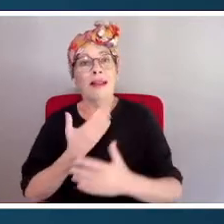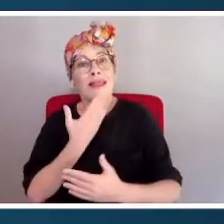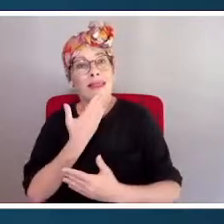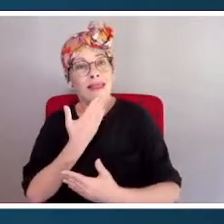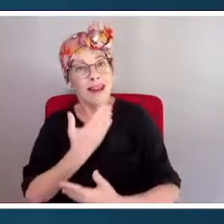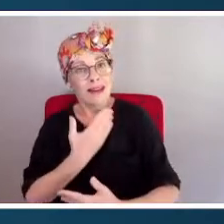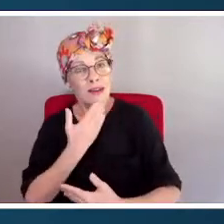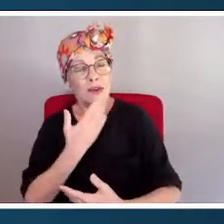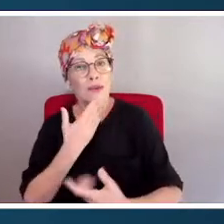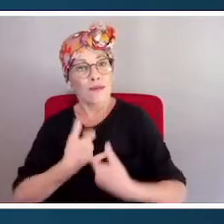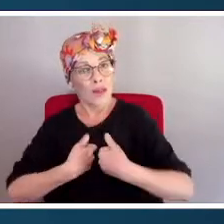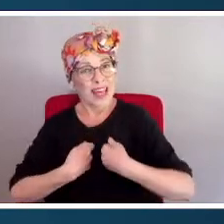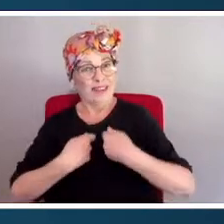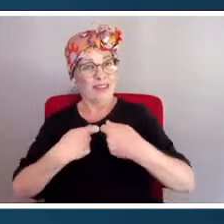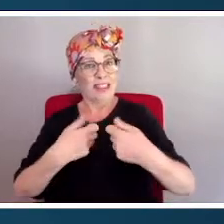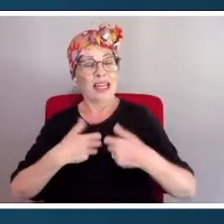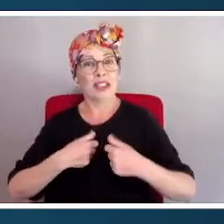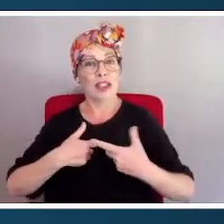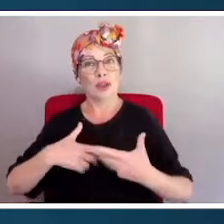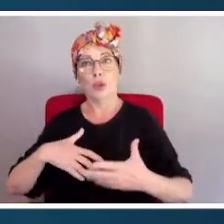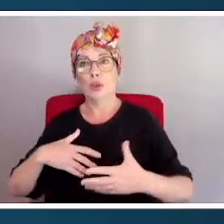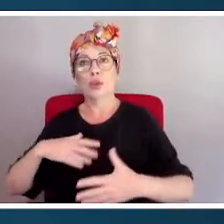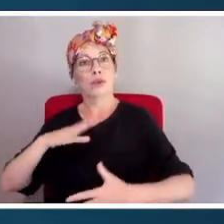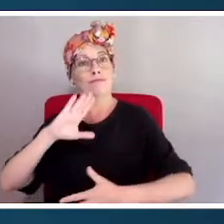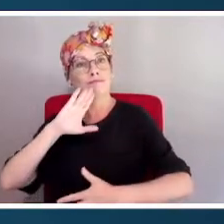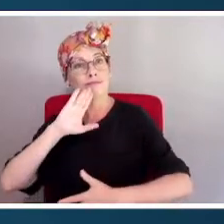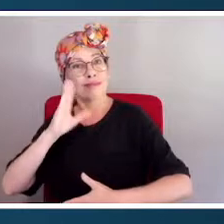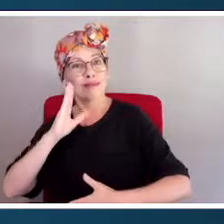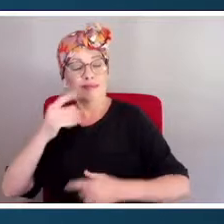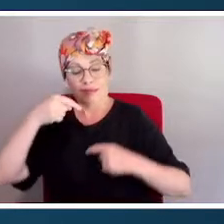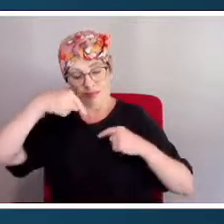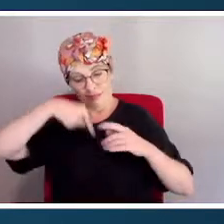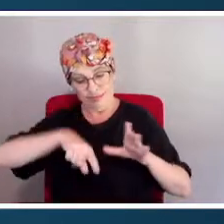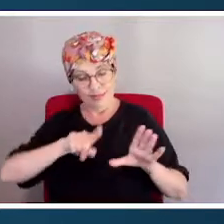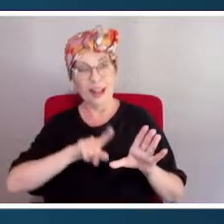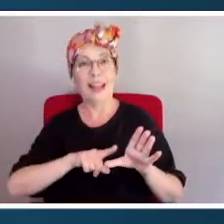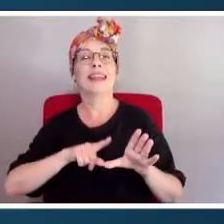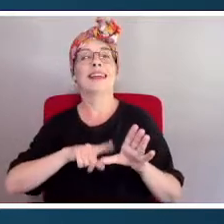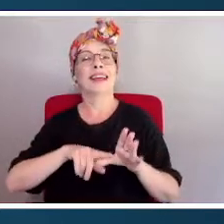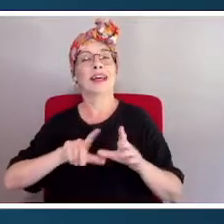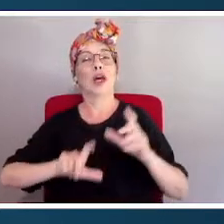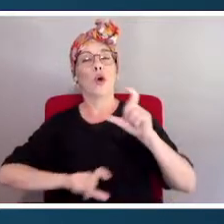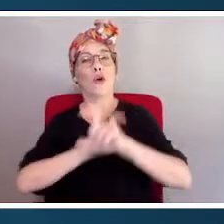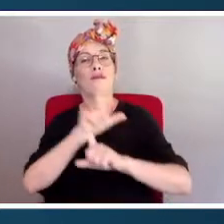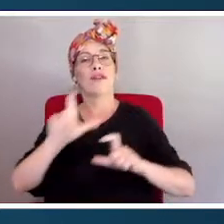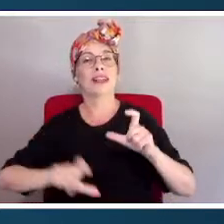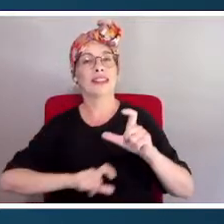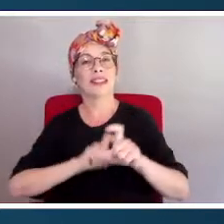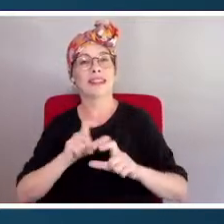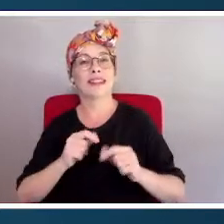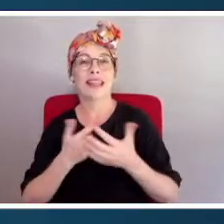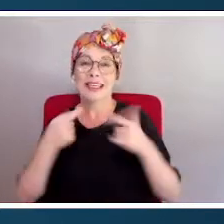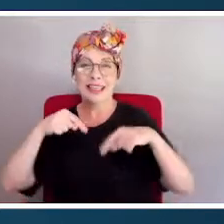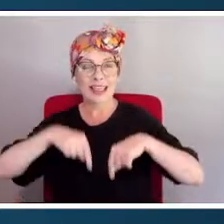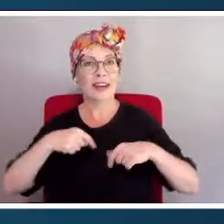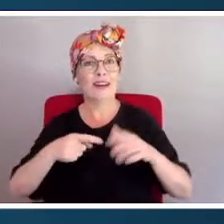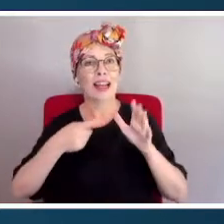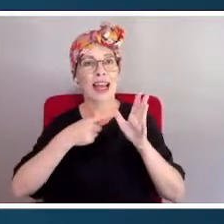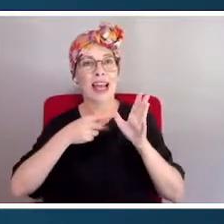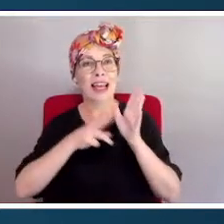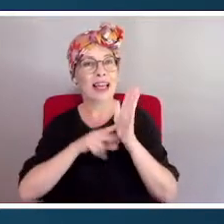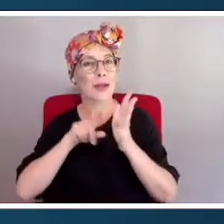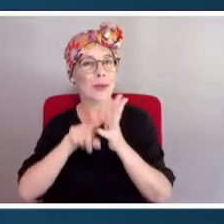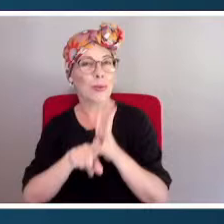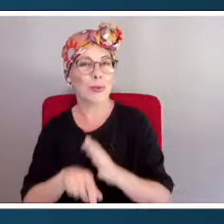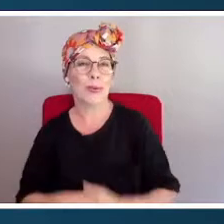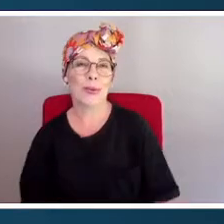2023 Australasian AID and International Conference here at ANU. And